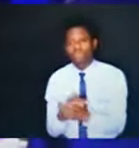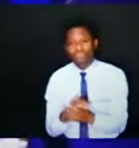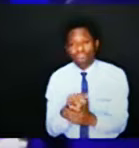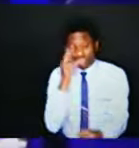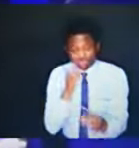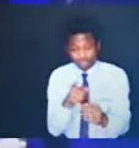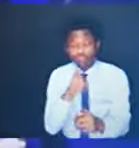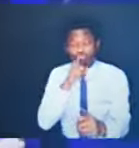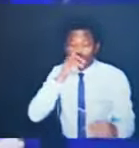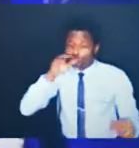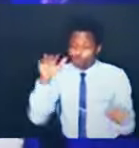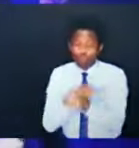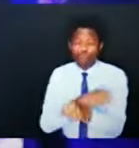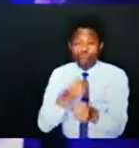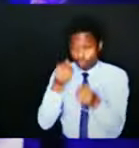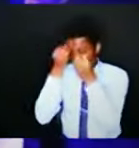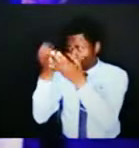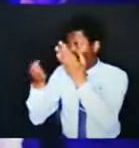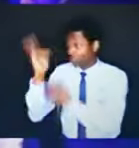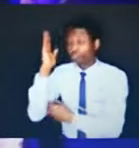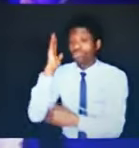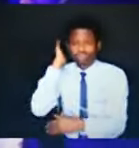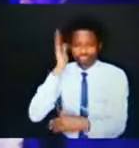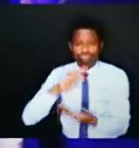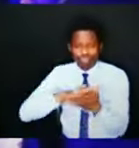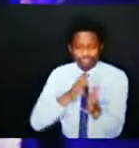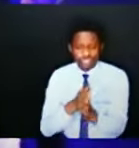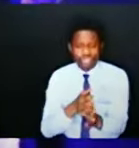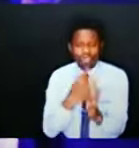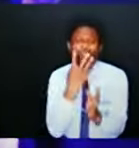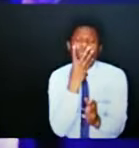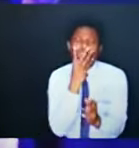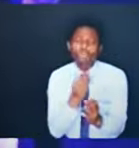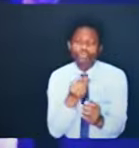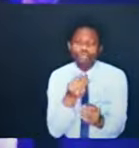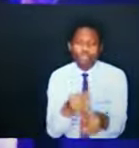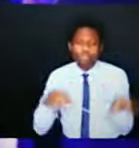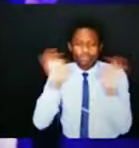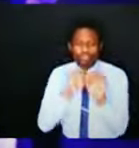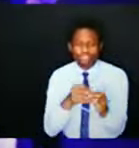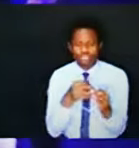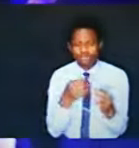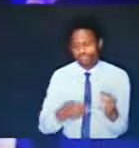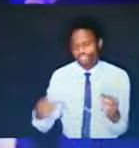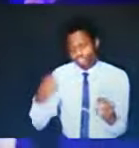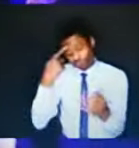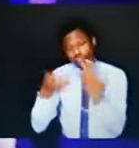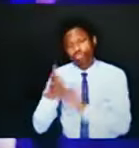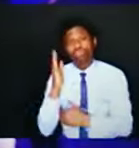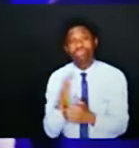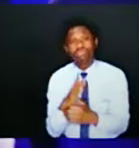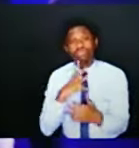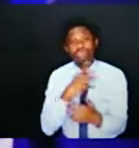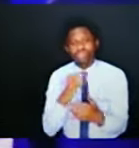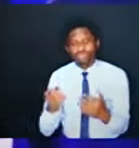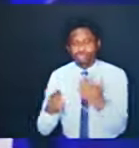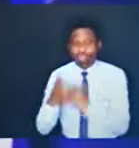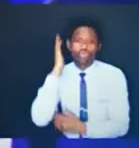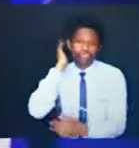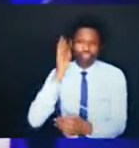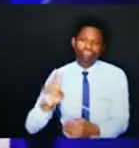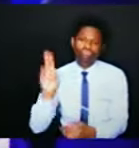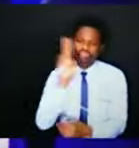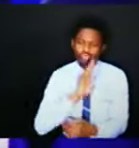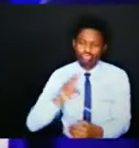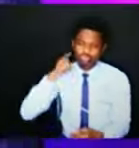fully obey him, you'll be his treasured possession. And God will